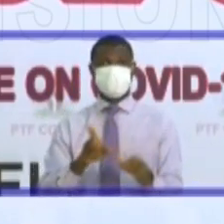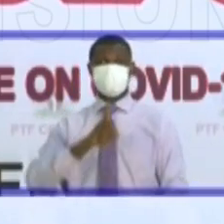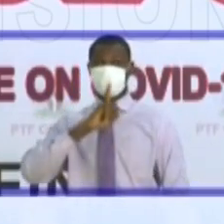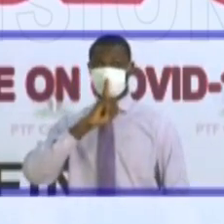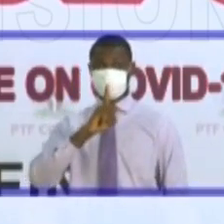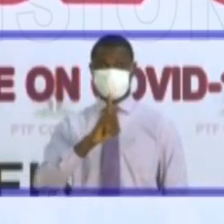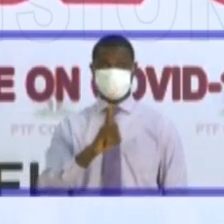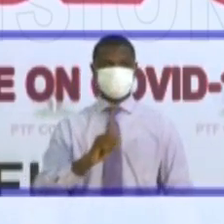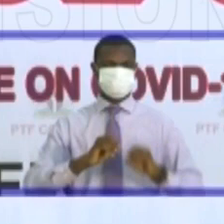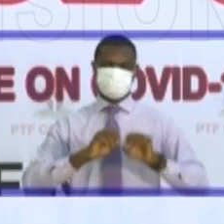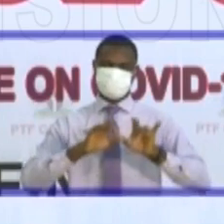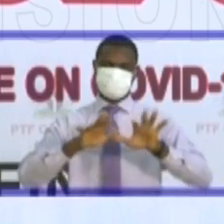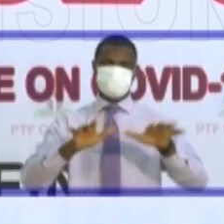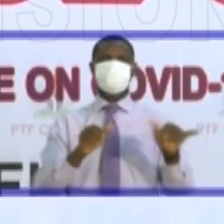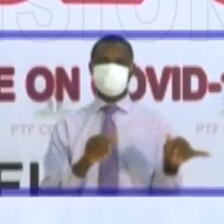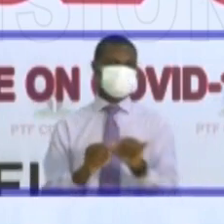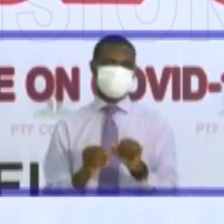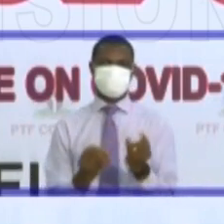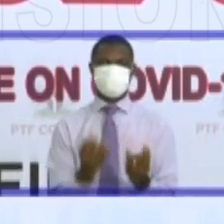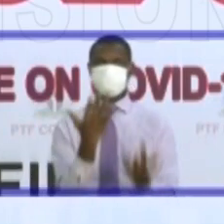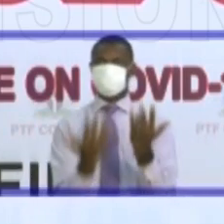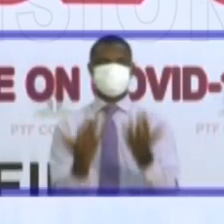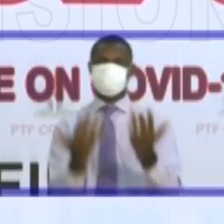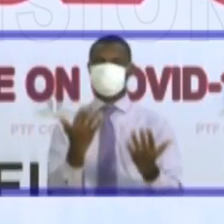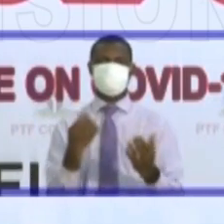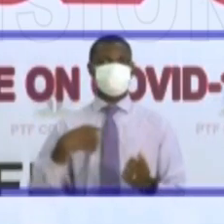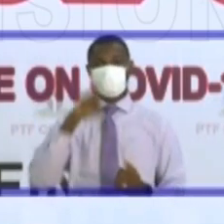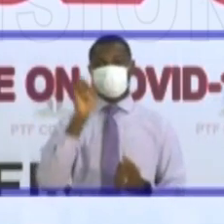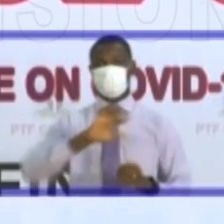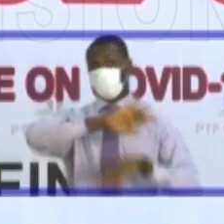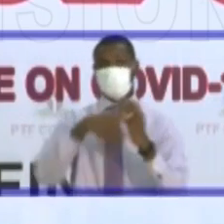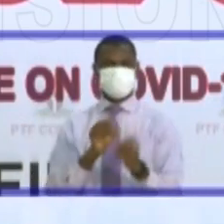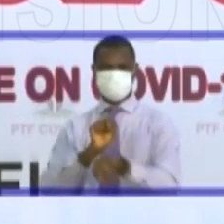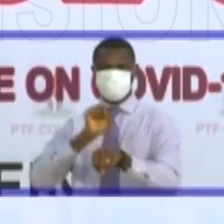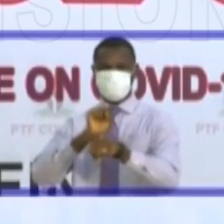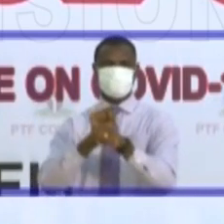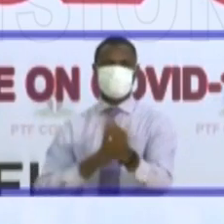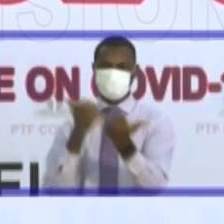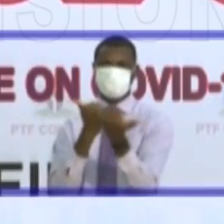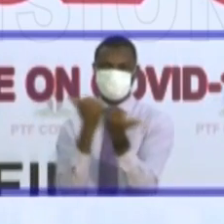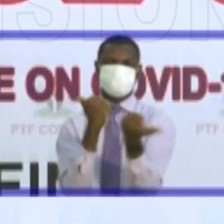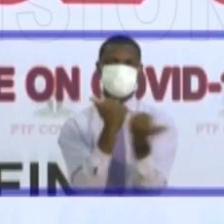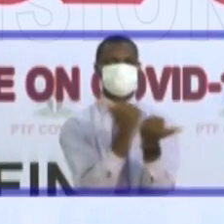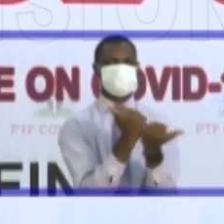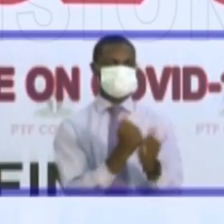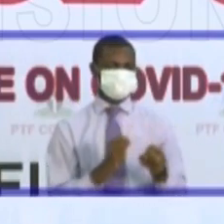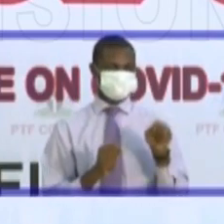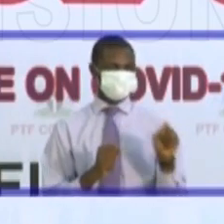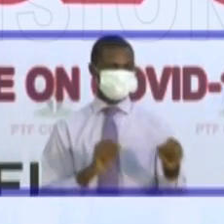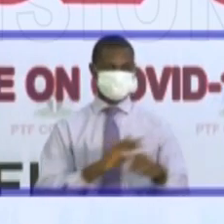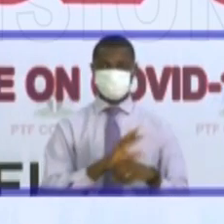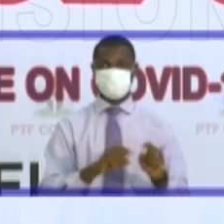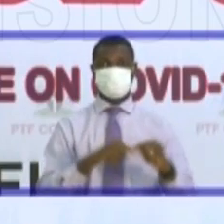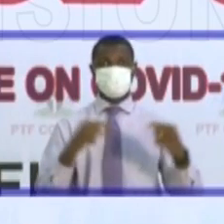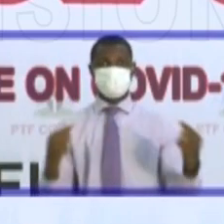is spreading like wildfire. We must all arise to fight this potent and invisible common